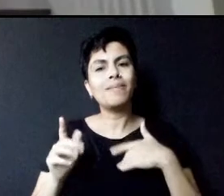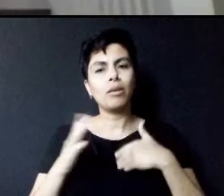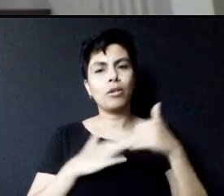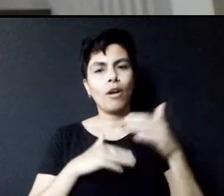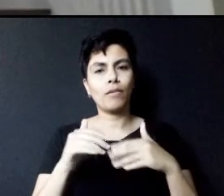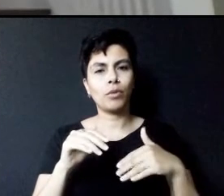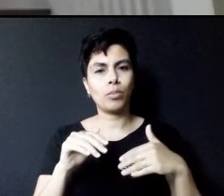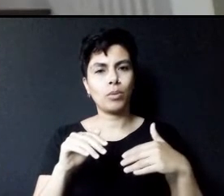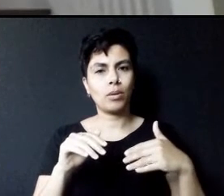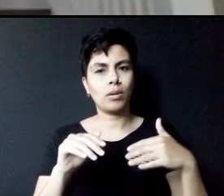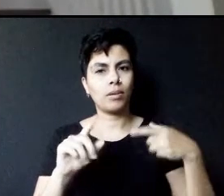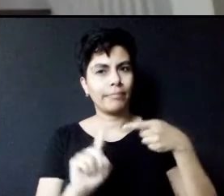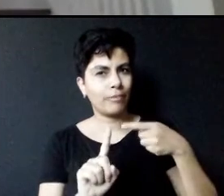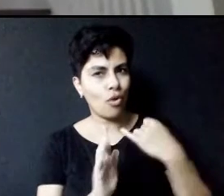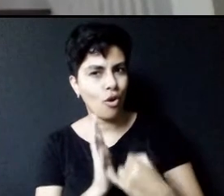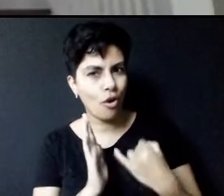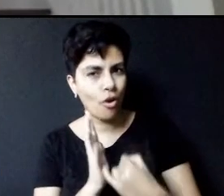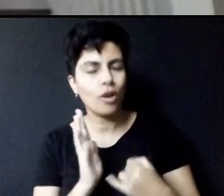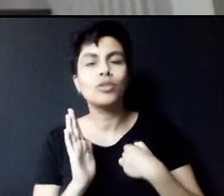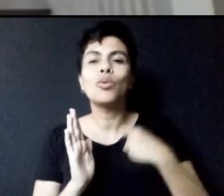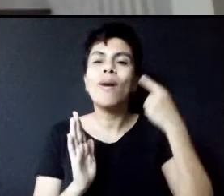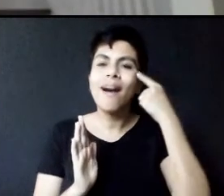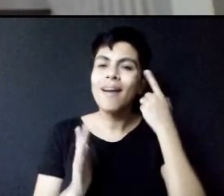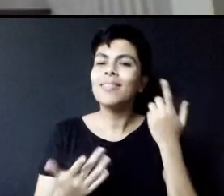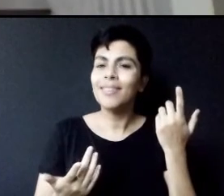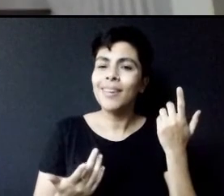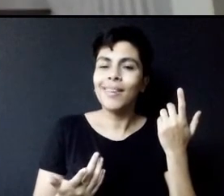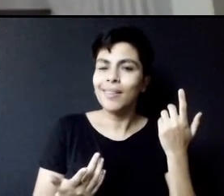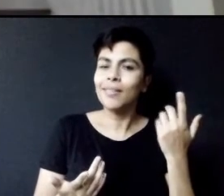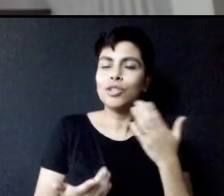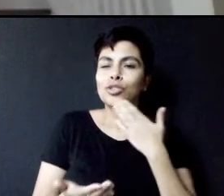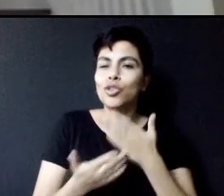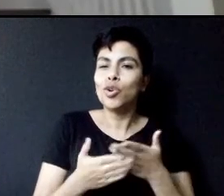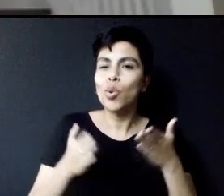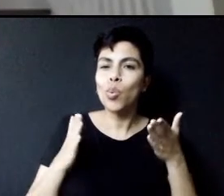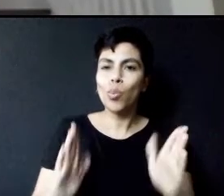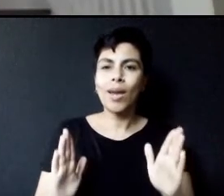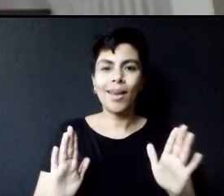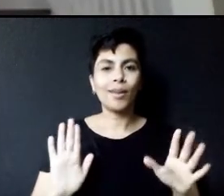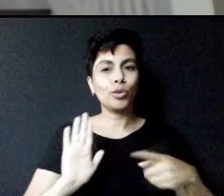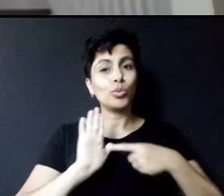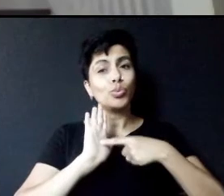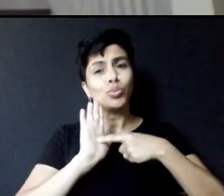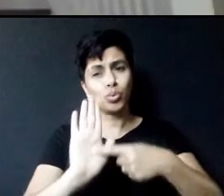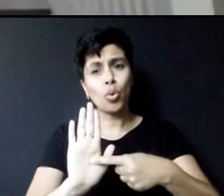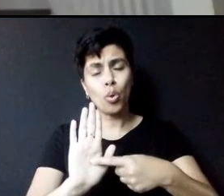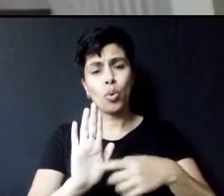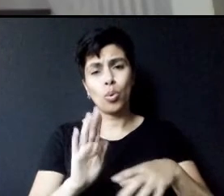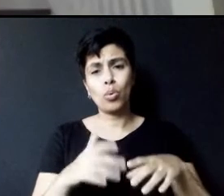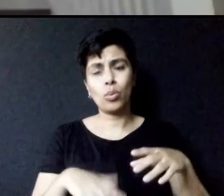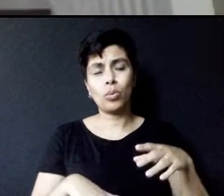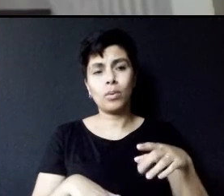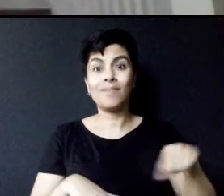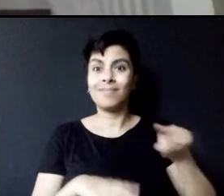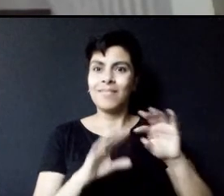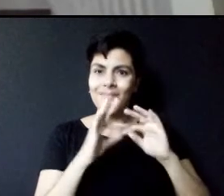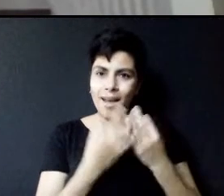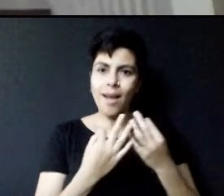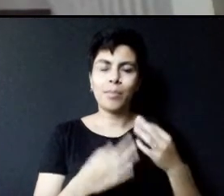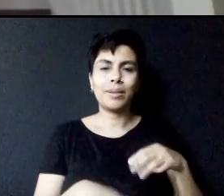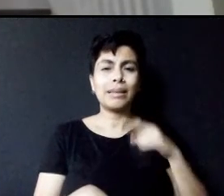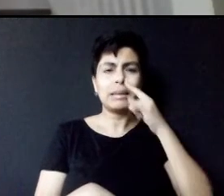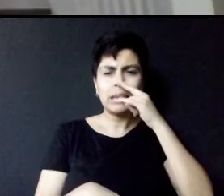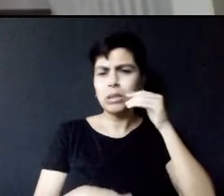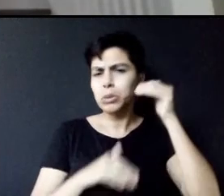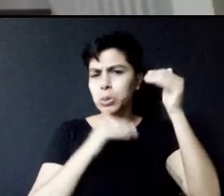comfortable with art. And I think it's a good way, sort of doing STEAM is a good way to show to, especially those families,